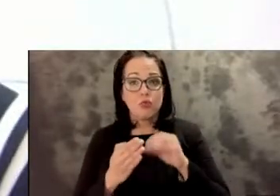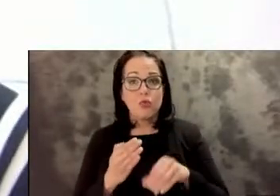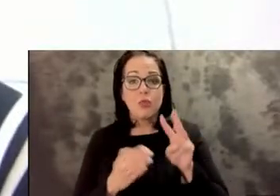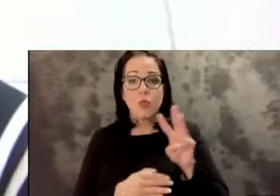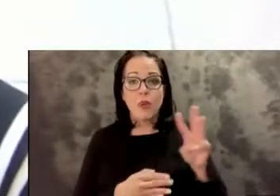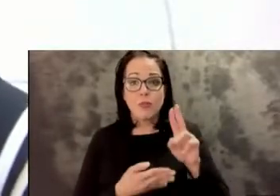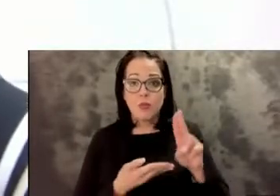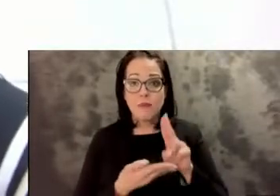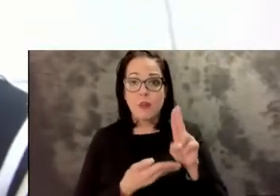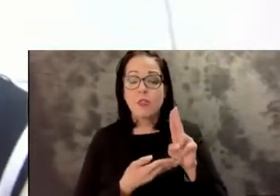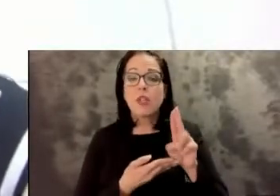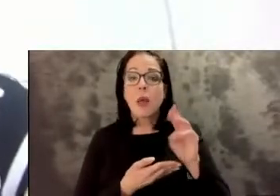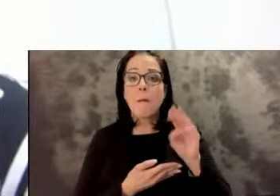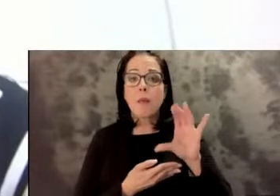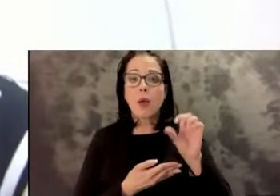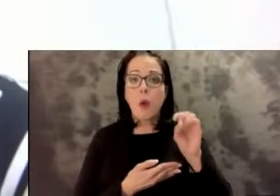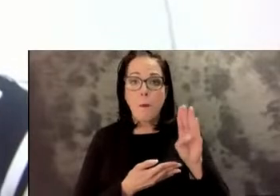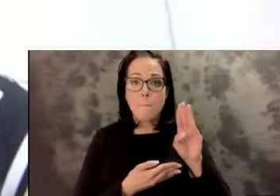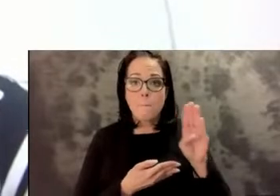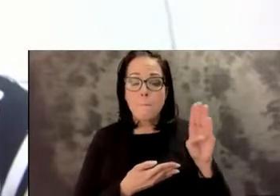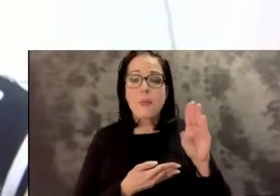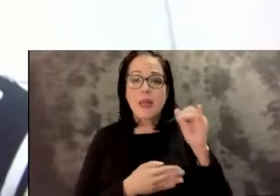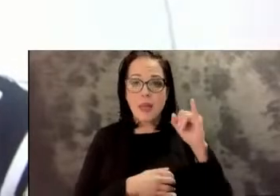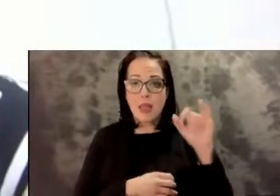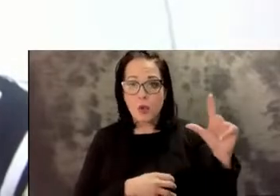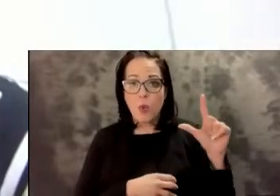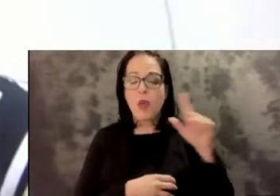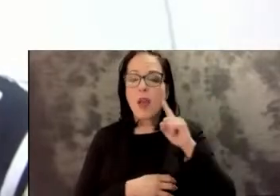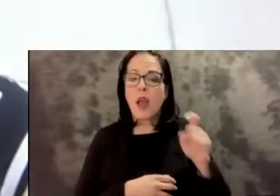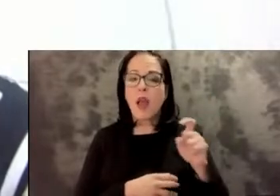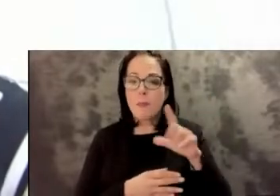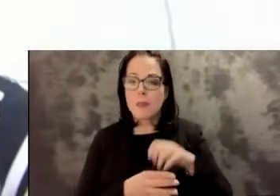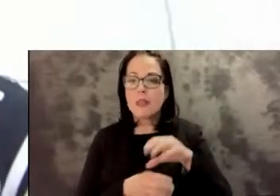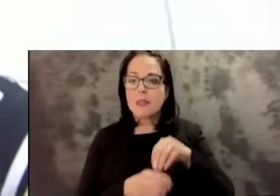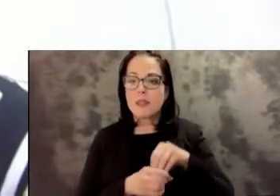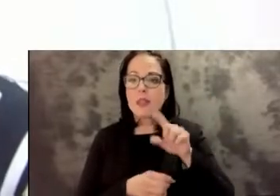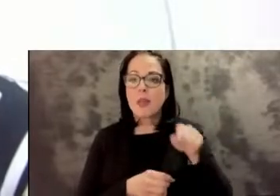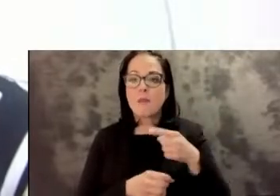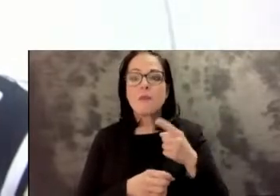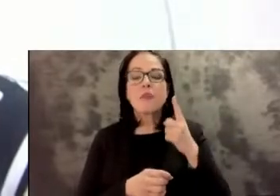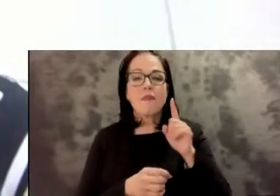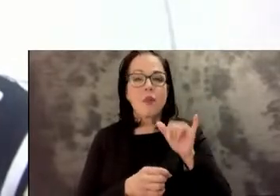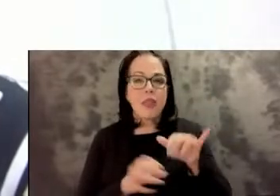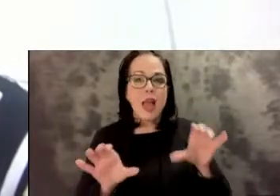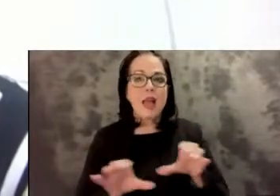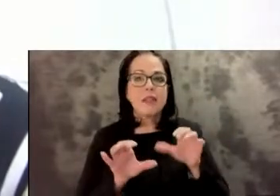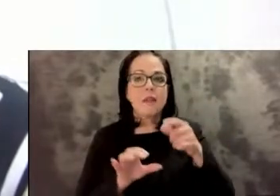University, Macomb, Illinois, and an active member of the Health Equity section of the Illinois Public Health